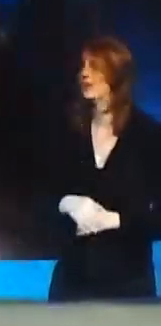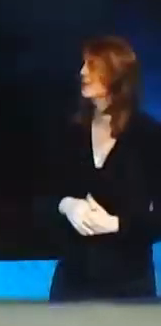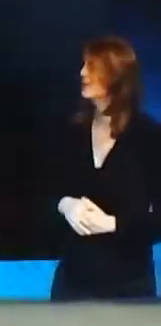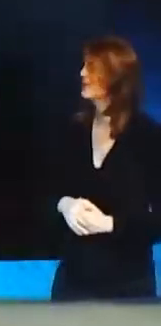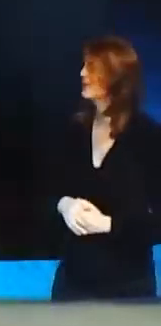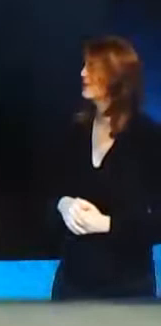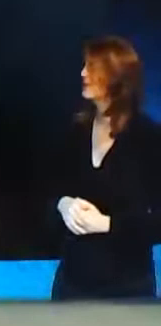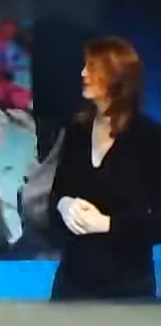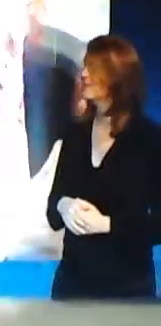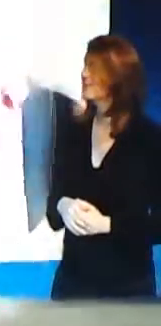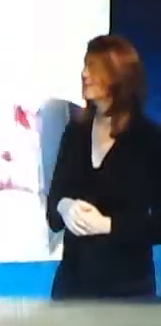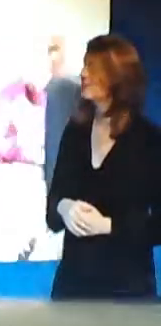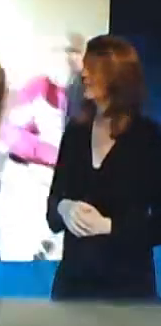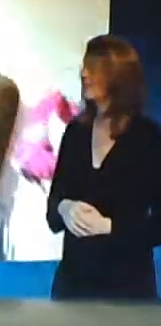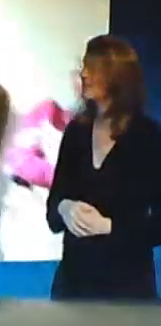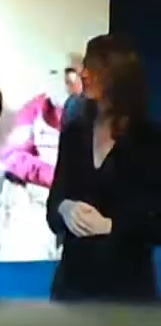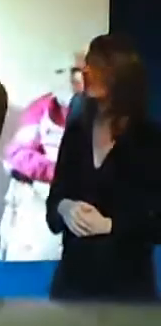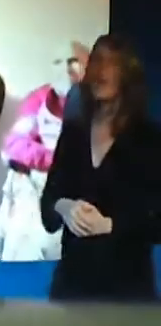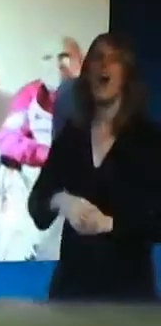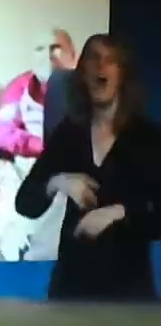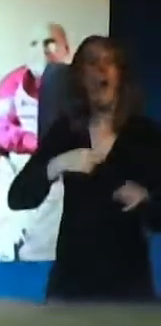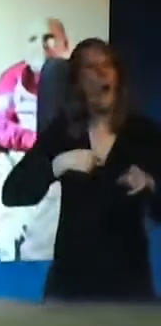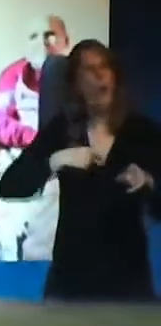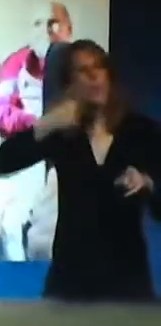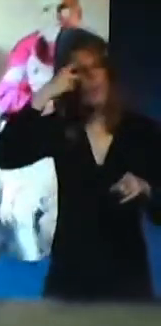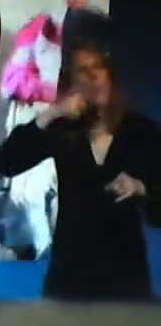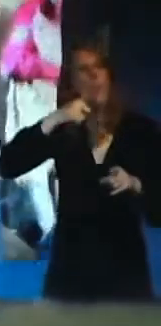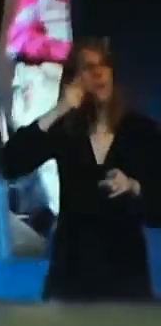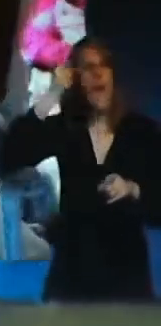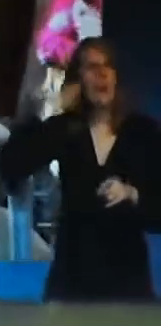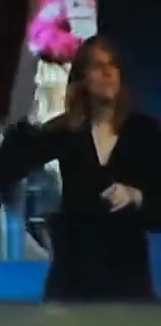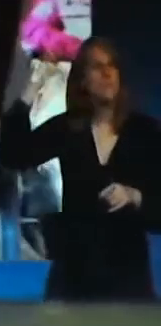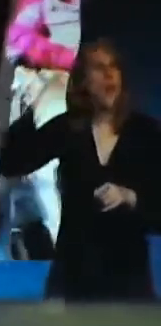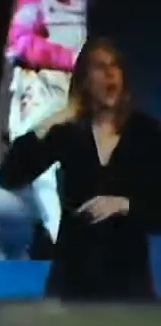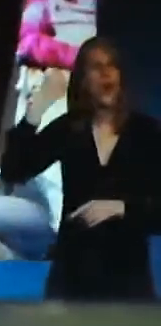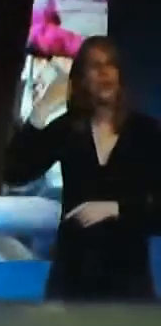old. He was a hairbrush.